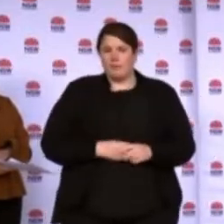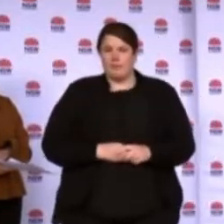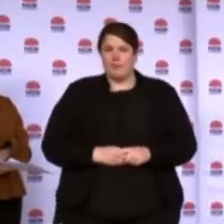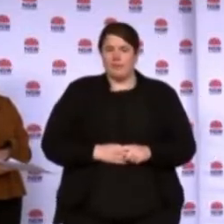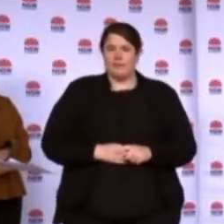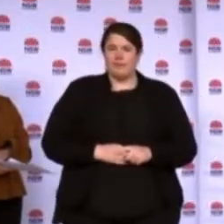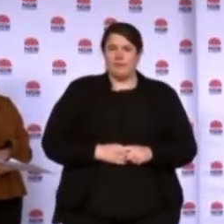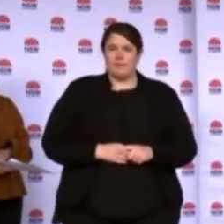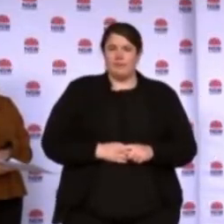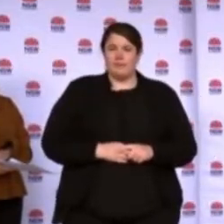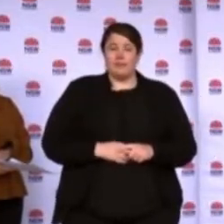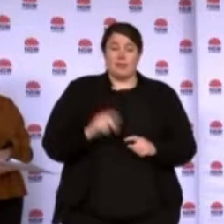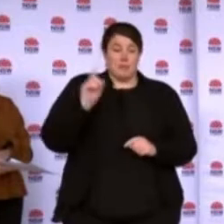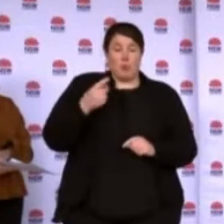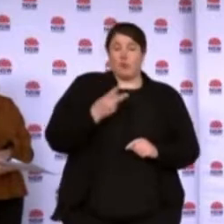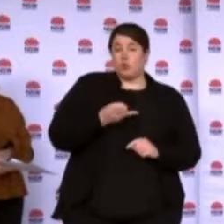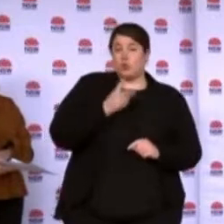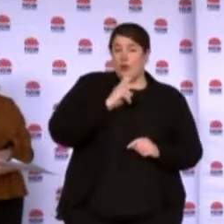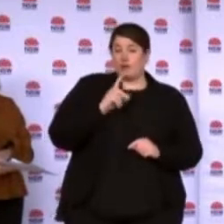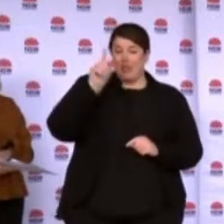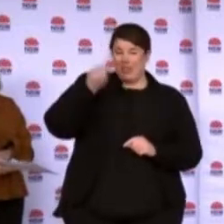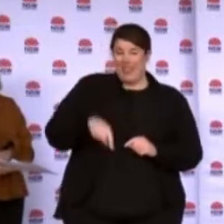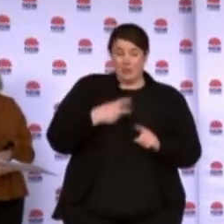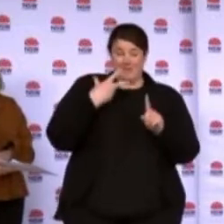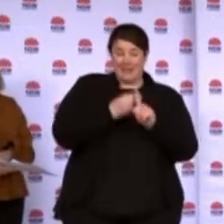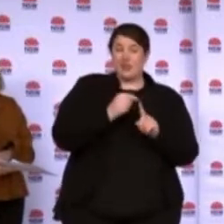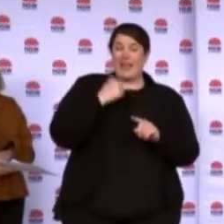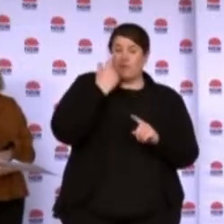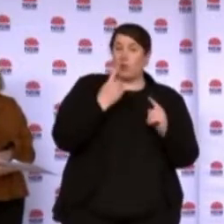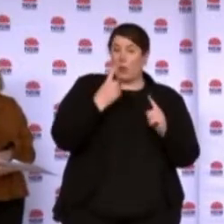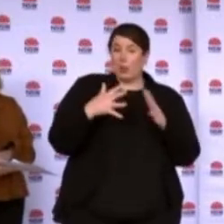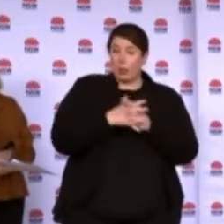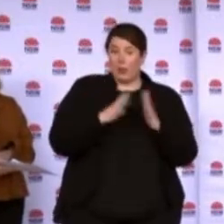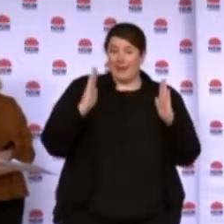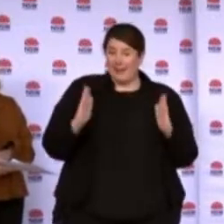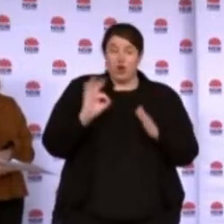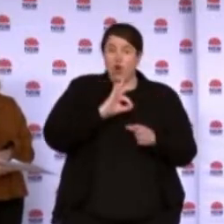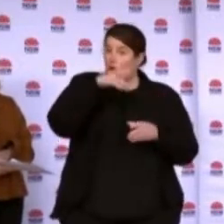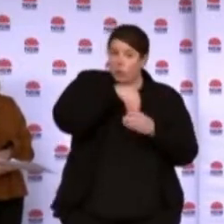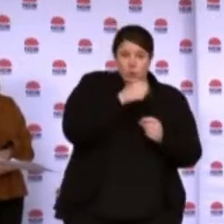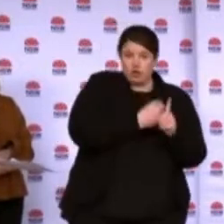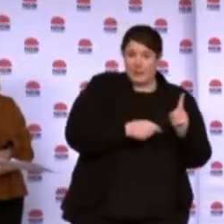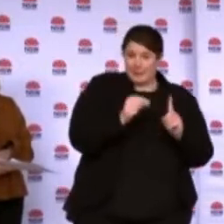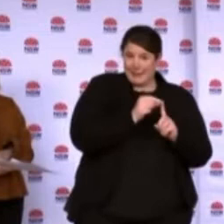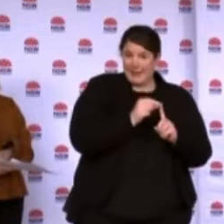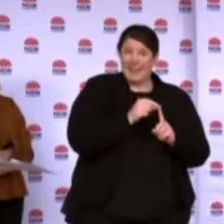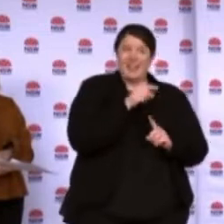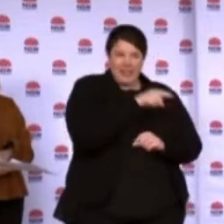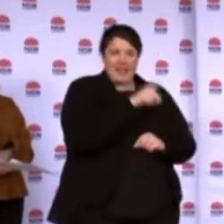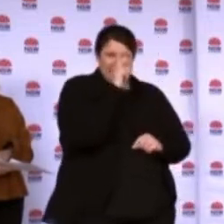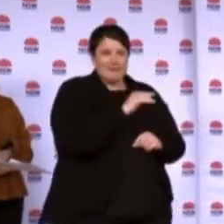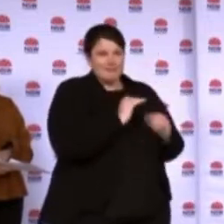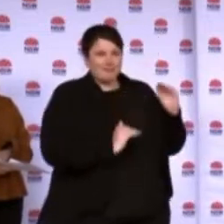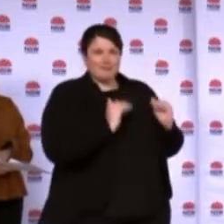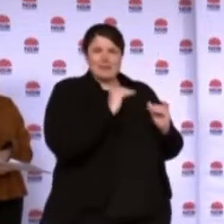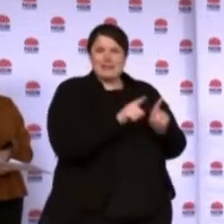its own is 200,000 jabs a week, and that's not considering the GP network, who we understand can do about as much as well. So